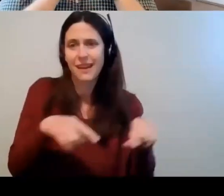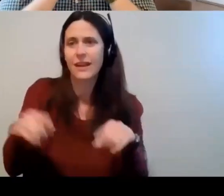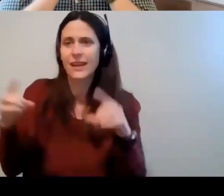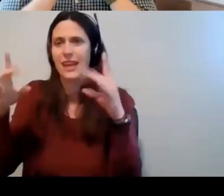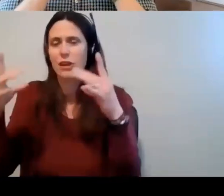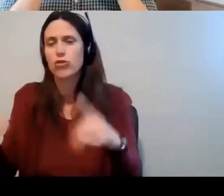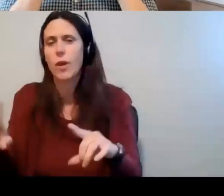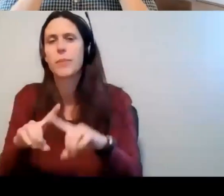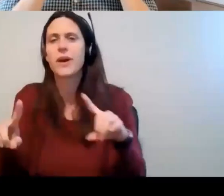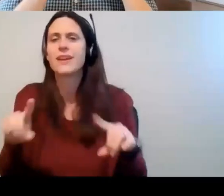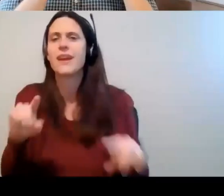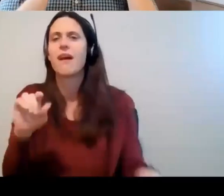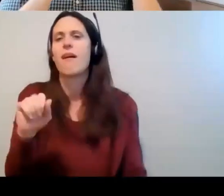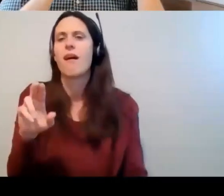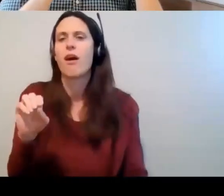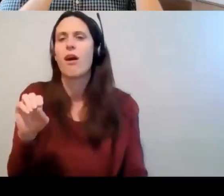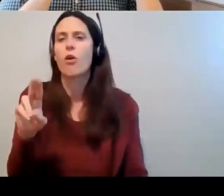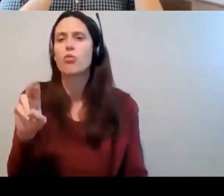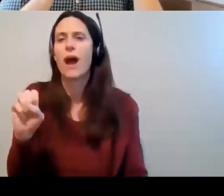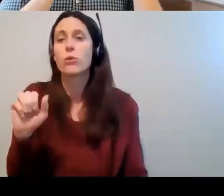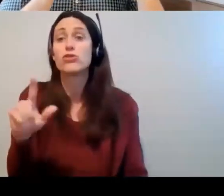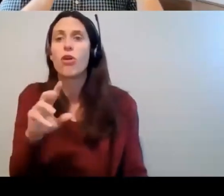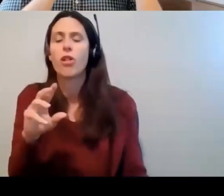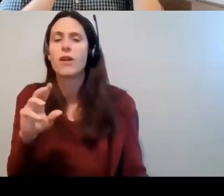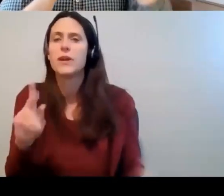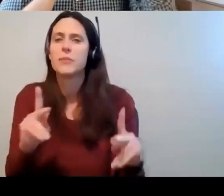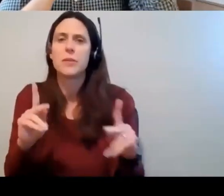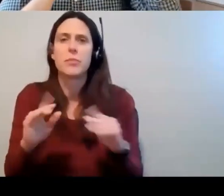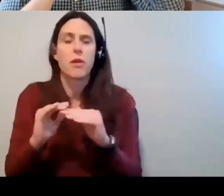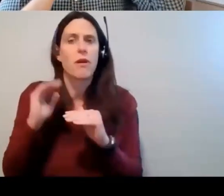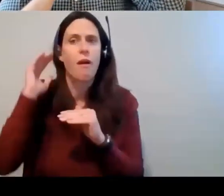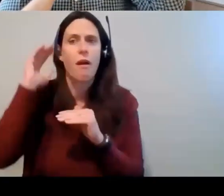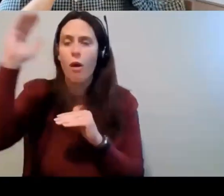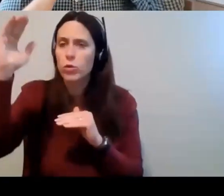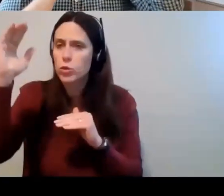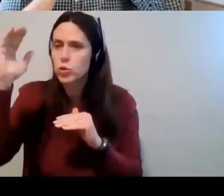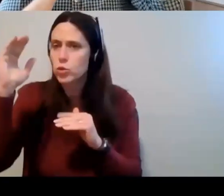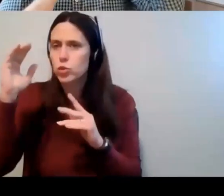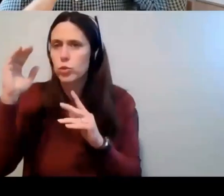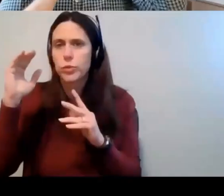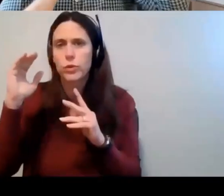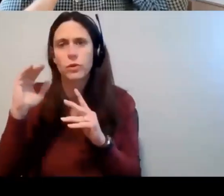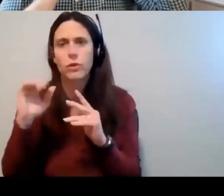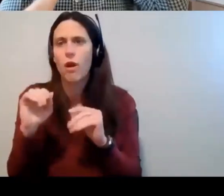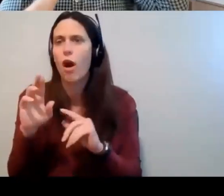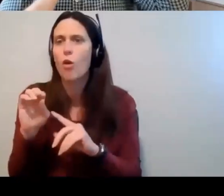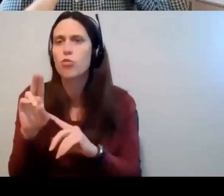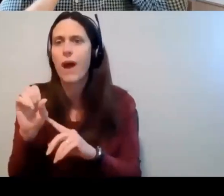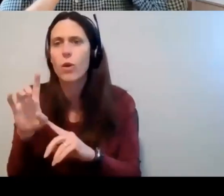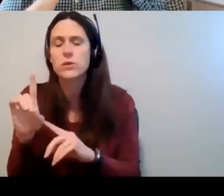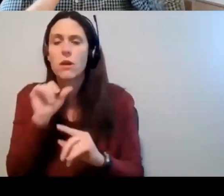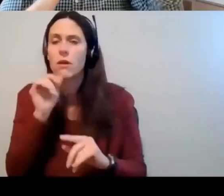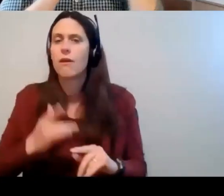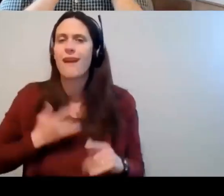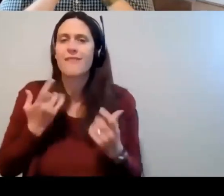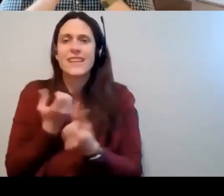and reactivity. So people are hyper aroused. They're constantly seeking that, feeling unsafe and needing to feel